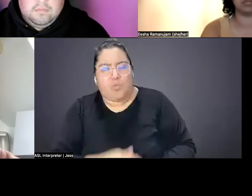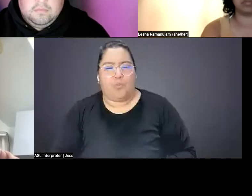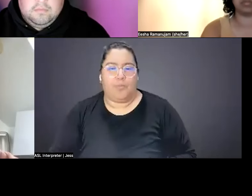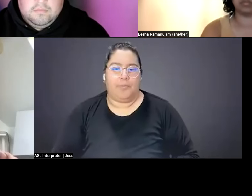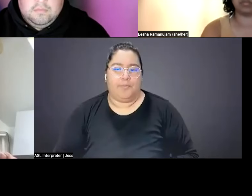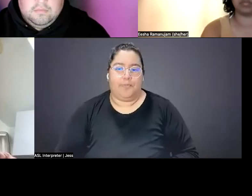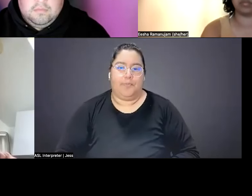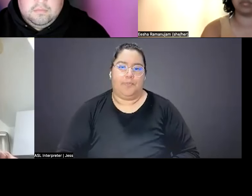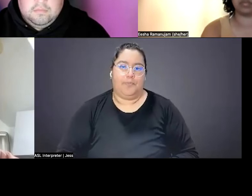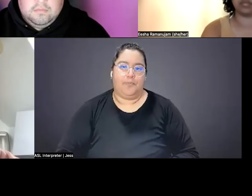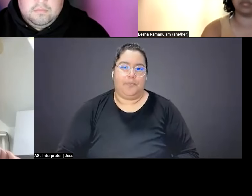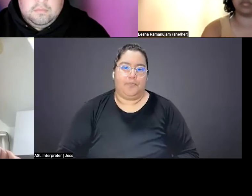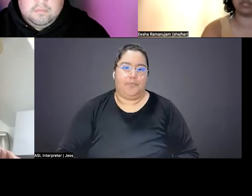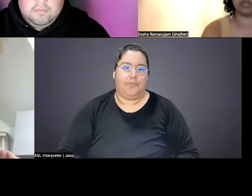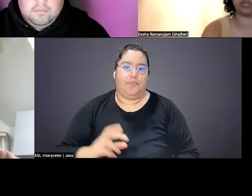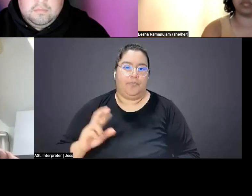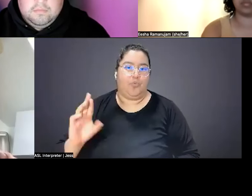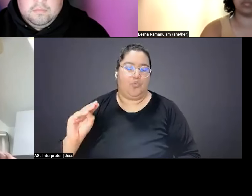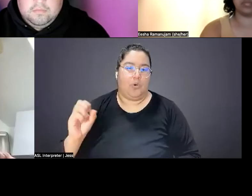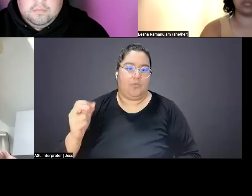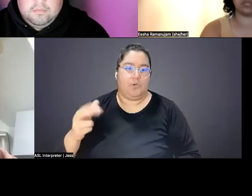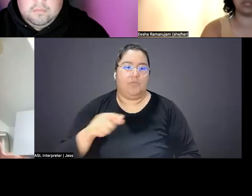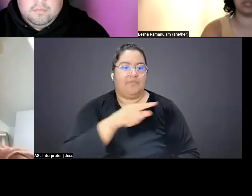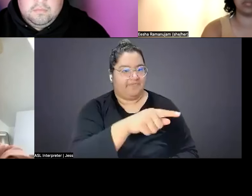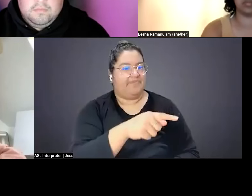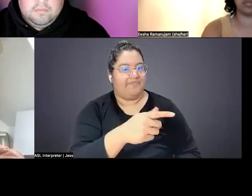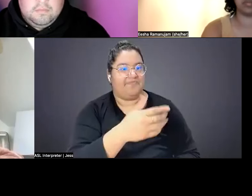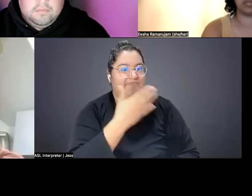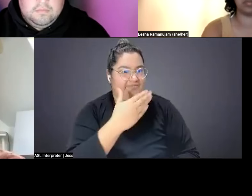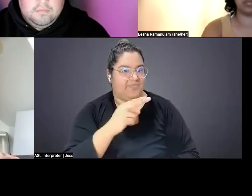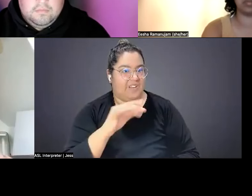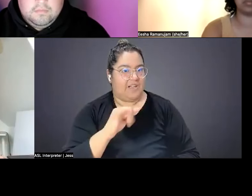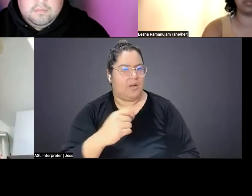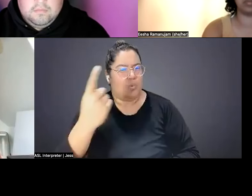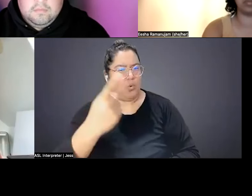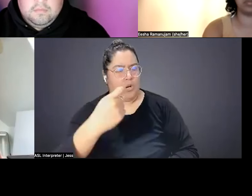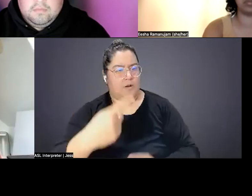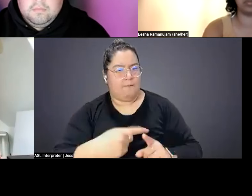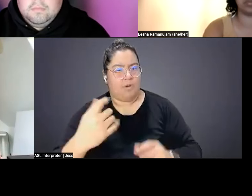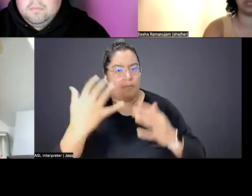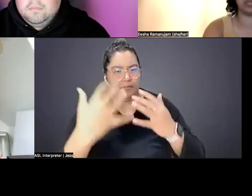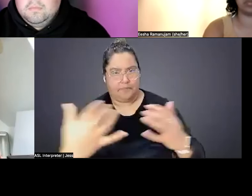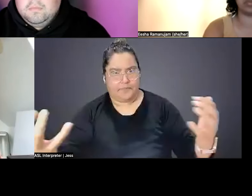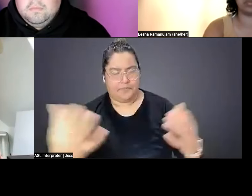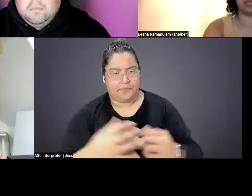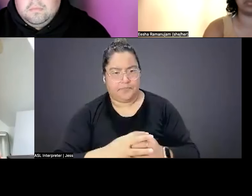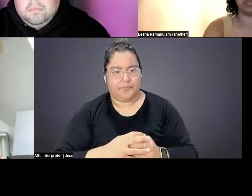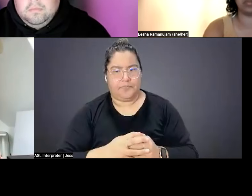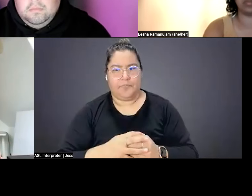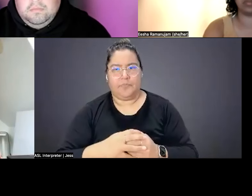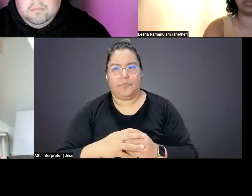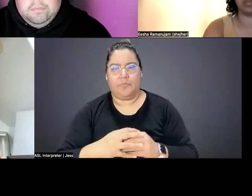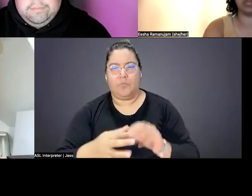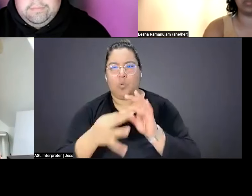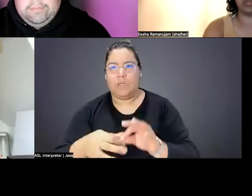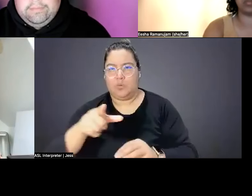Yeah, I really appreciate that, Nadia. We have a question from one of our attendees related to what you said around,